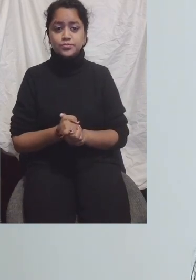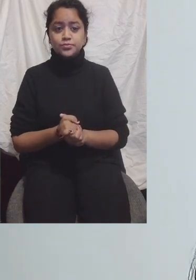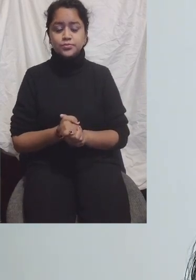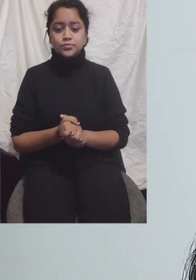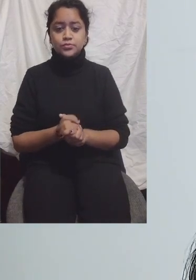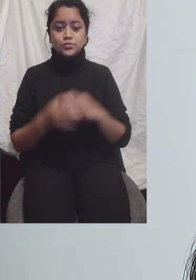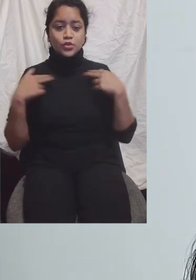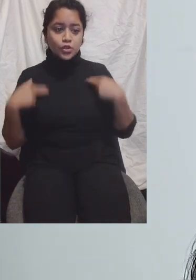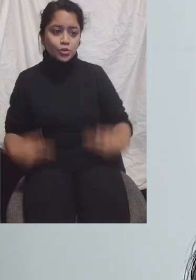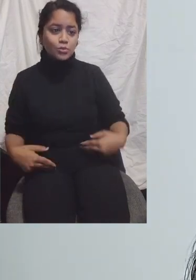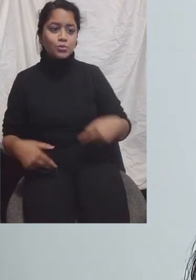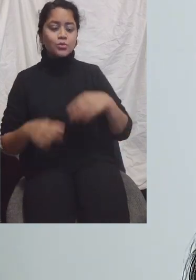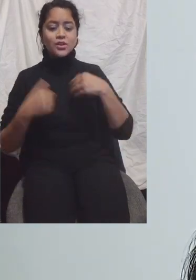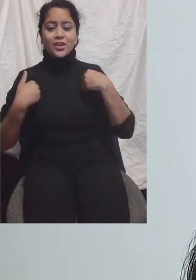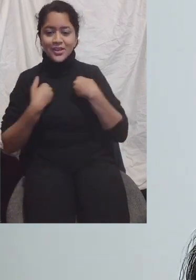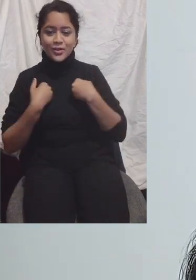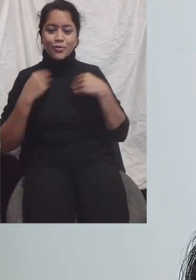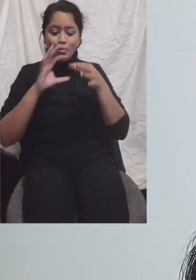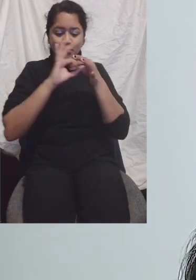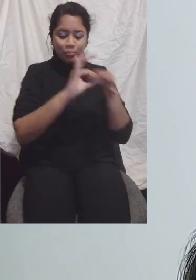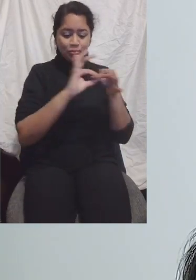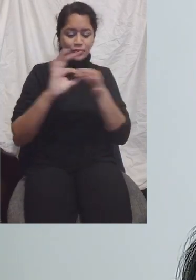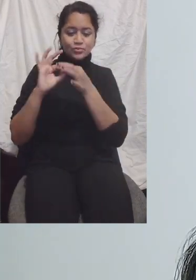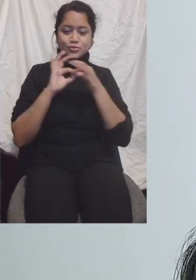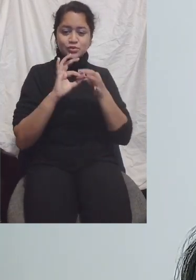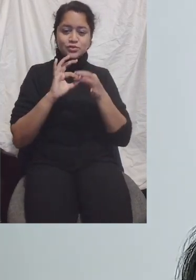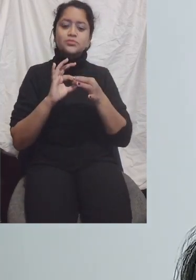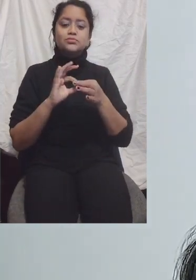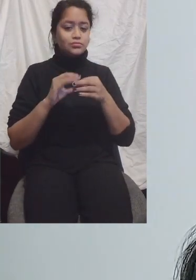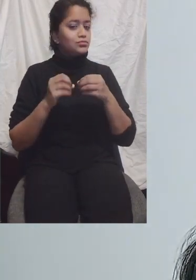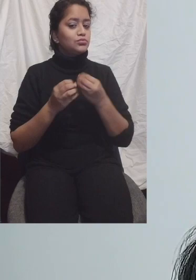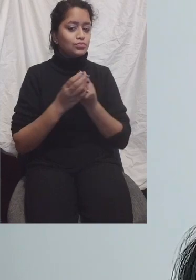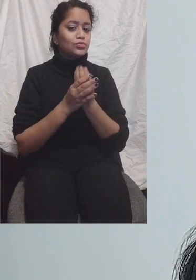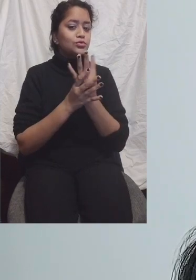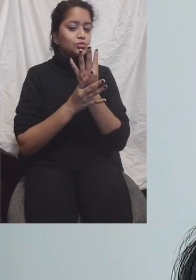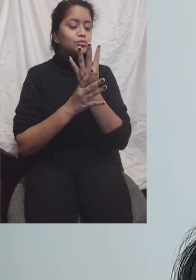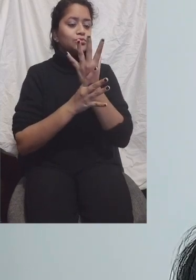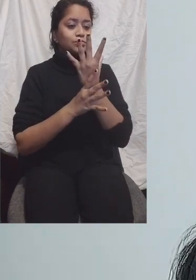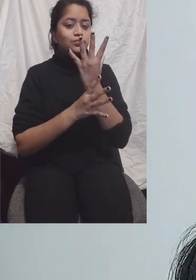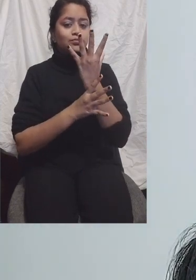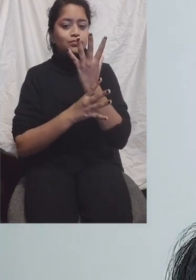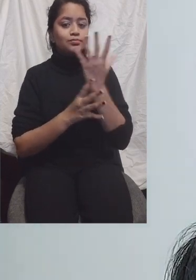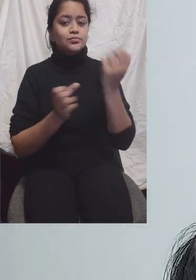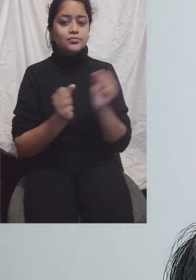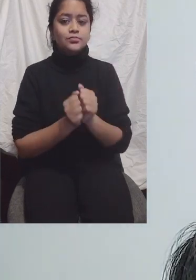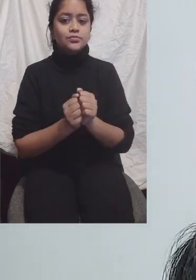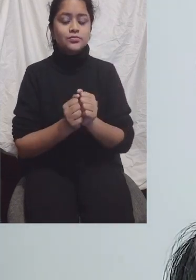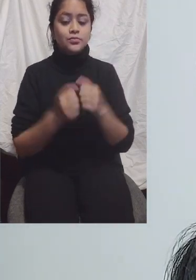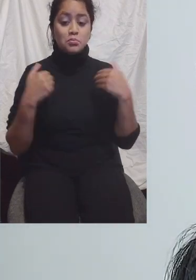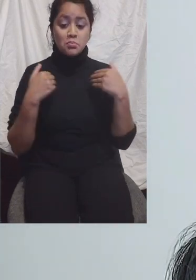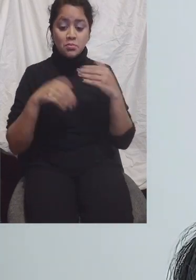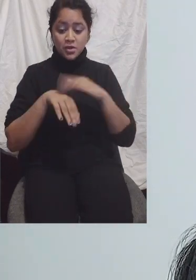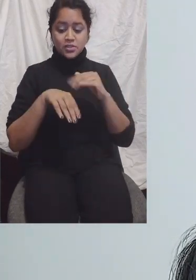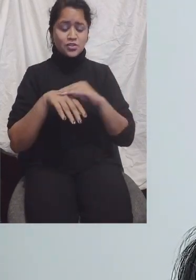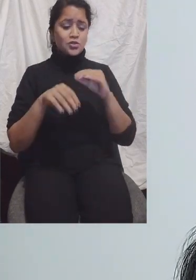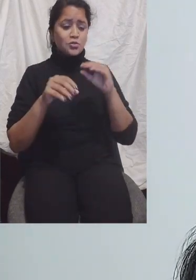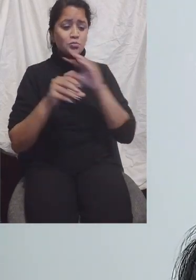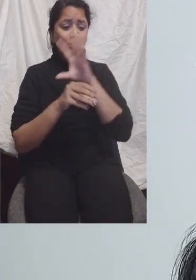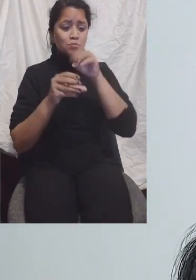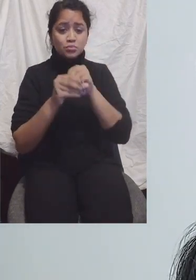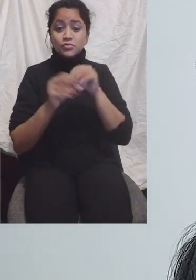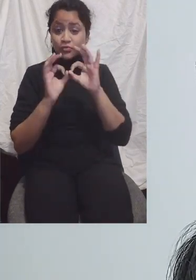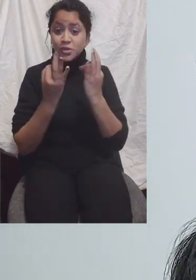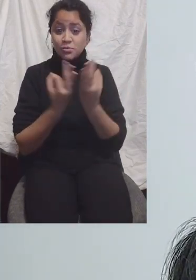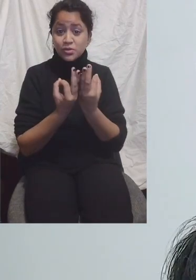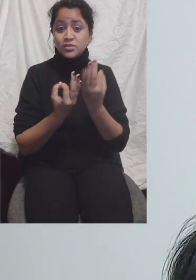to make sure that they're doing. The other thing is, you know, the human animal bond has grown